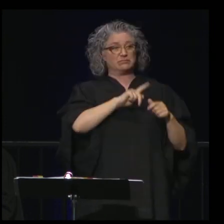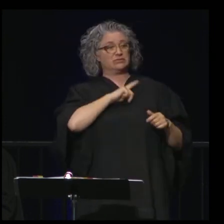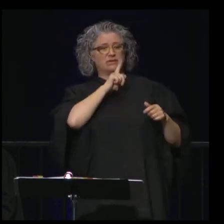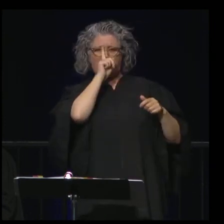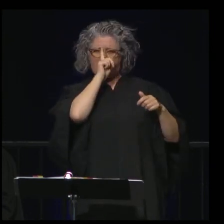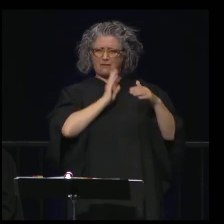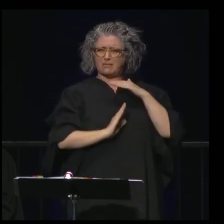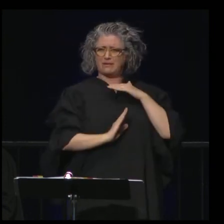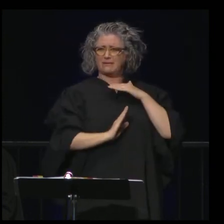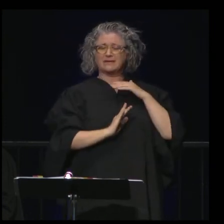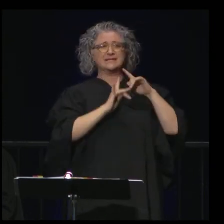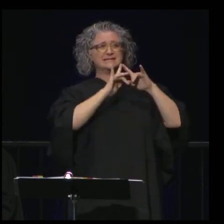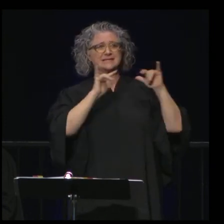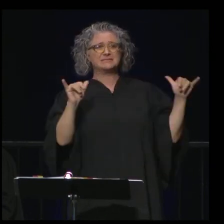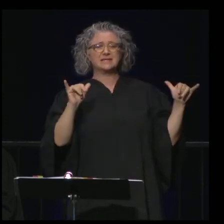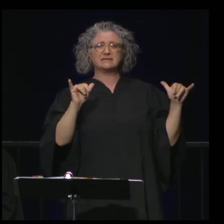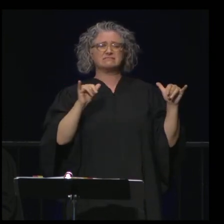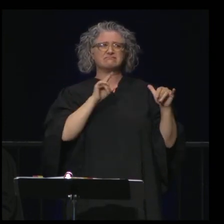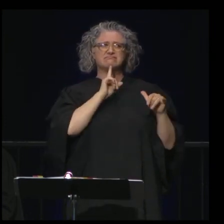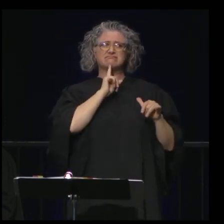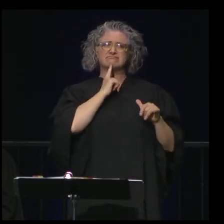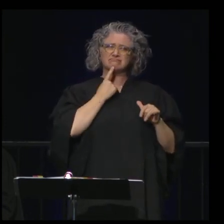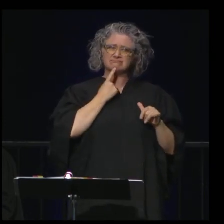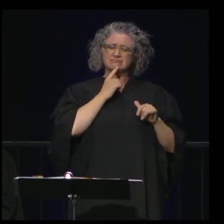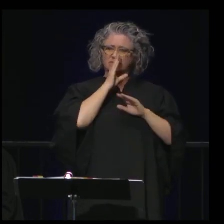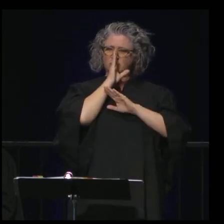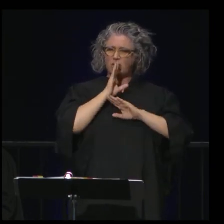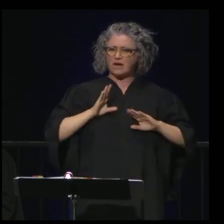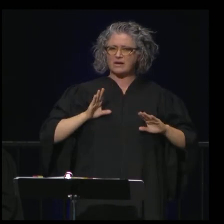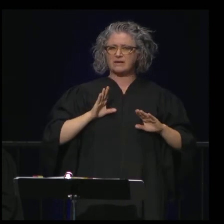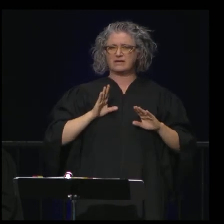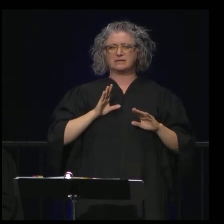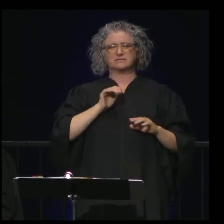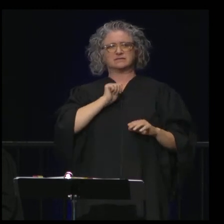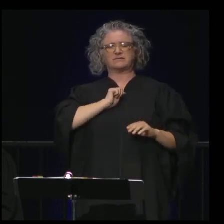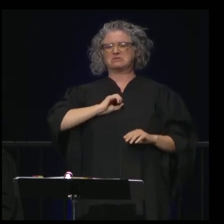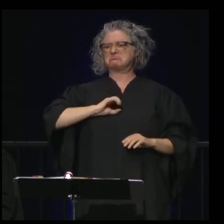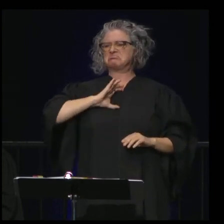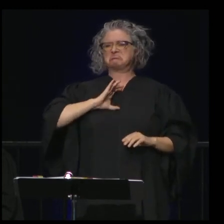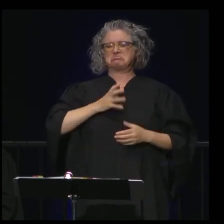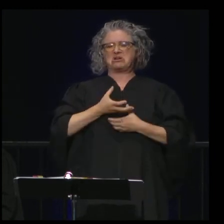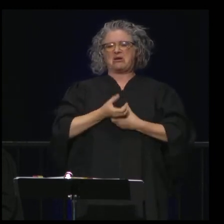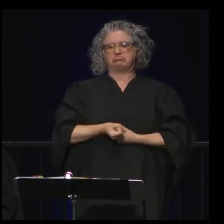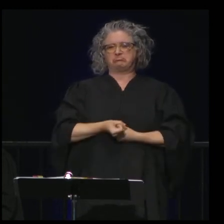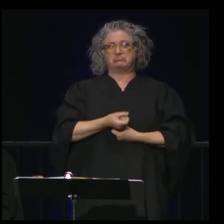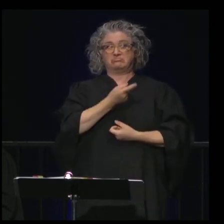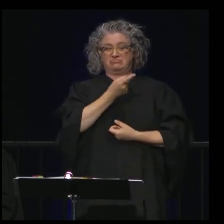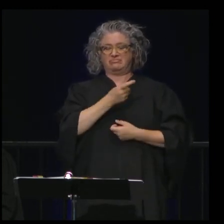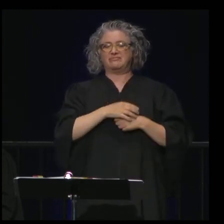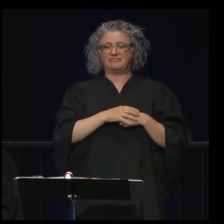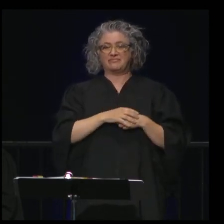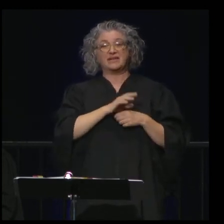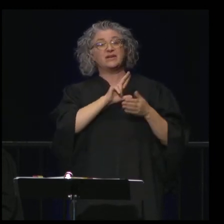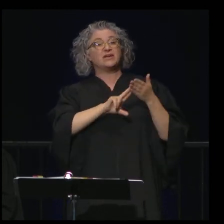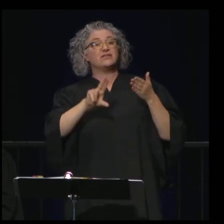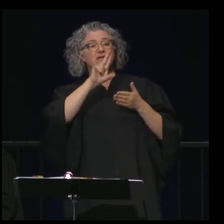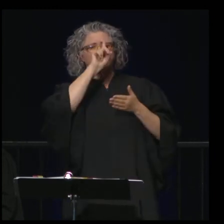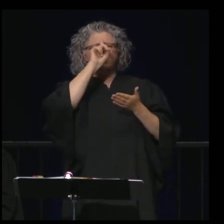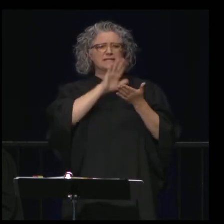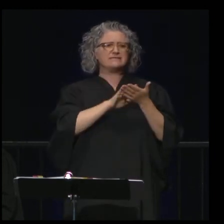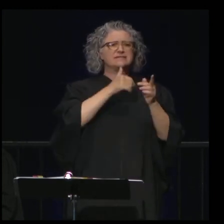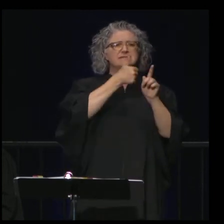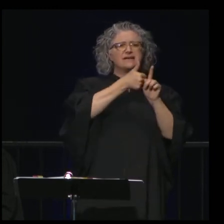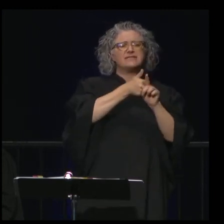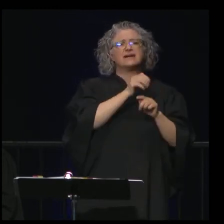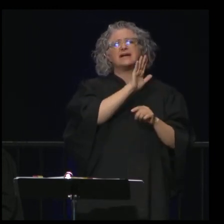humble, but also deeply and quietly self-assured. This university believed in itself and its